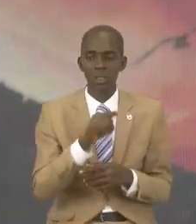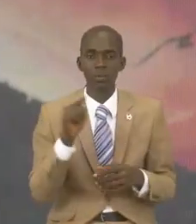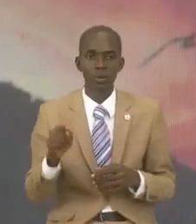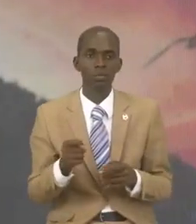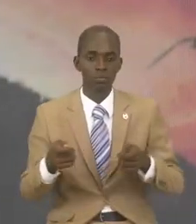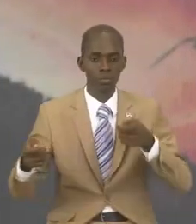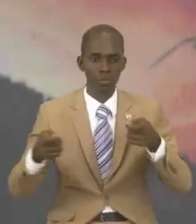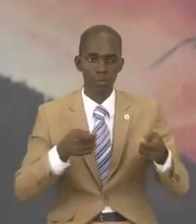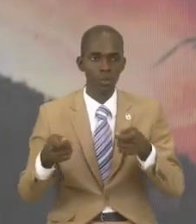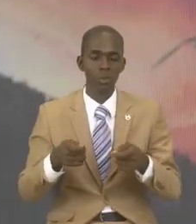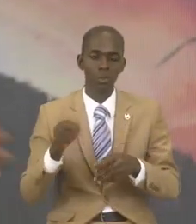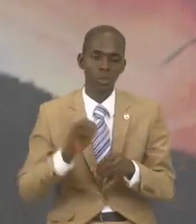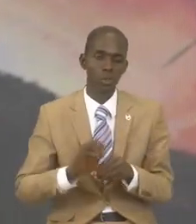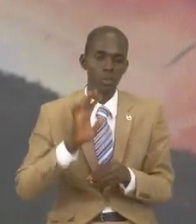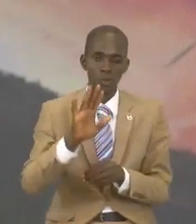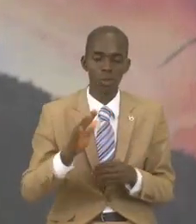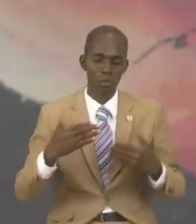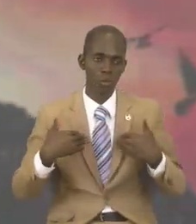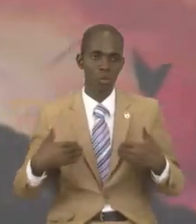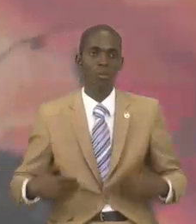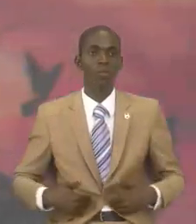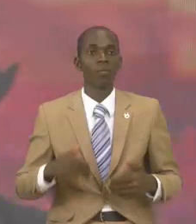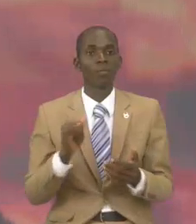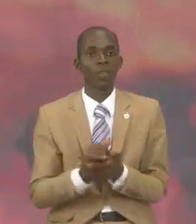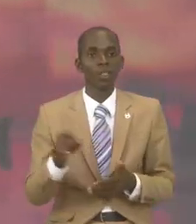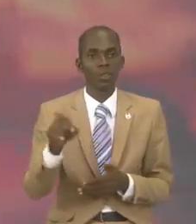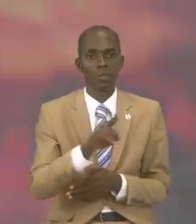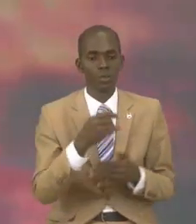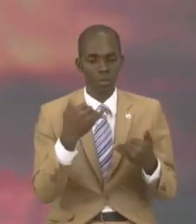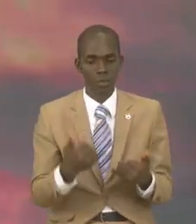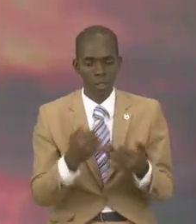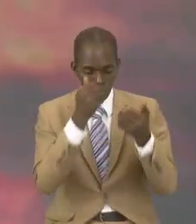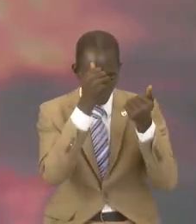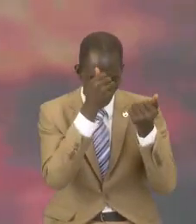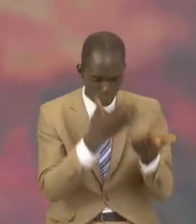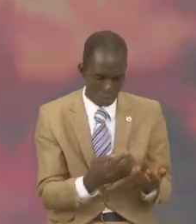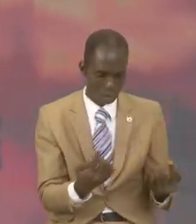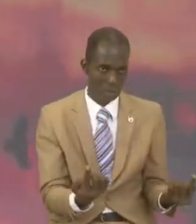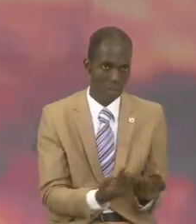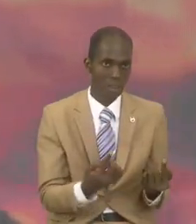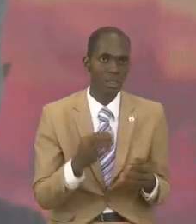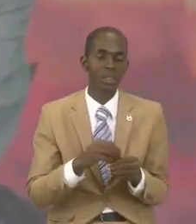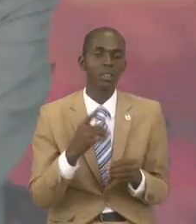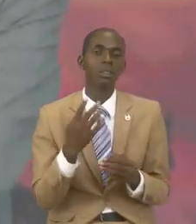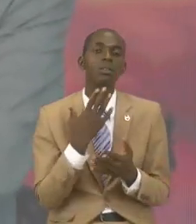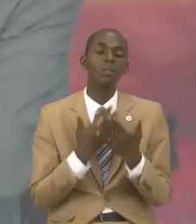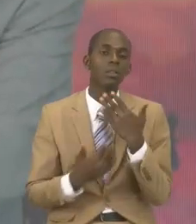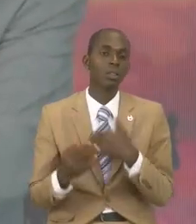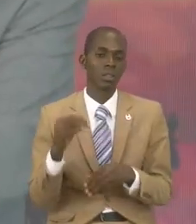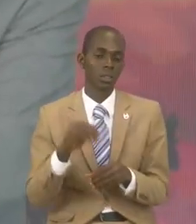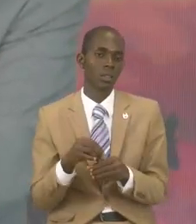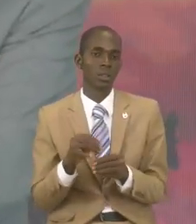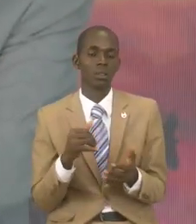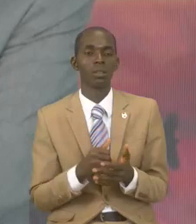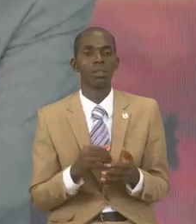reign in your mortal body, that he should obey it in the laws thereof. Verse